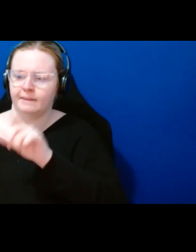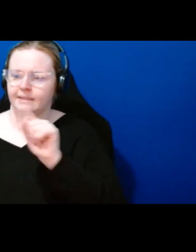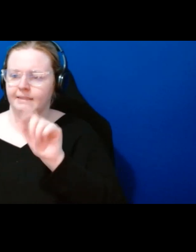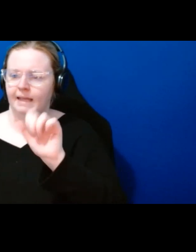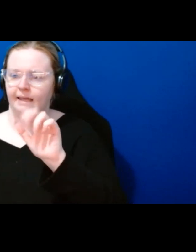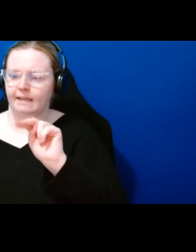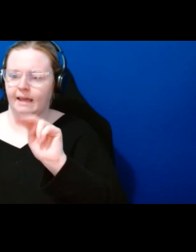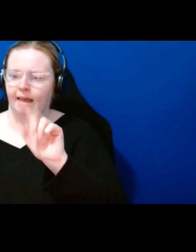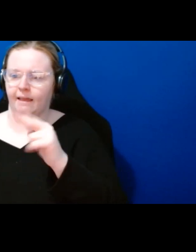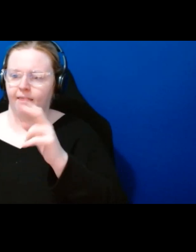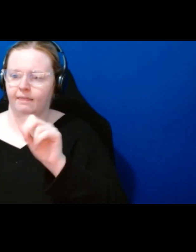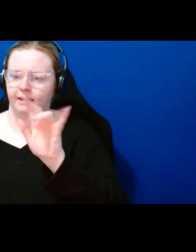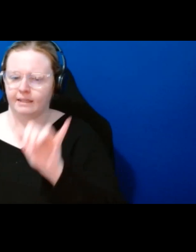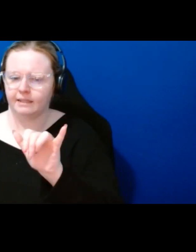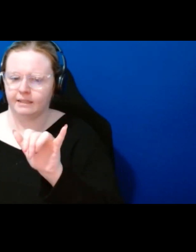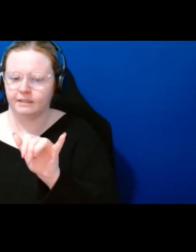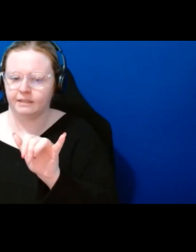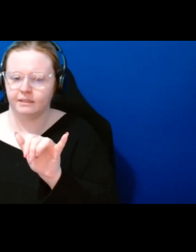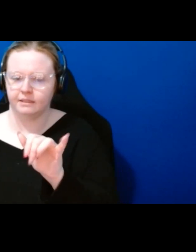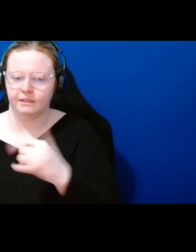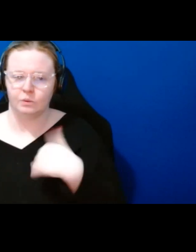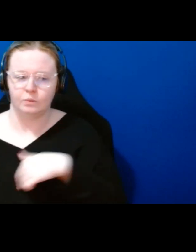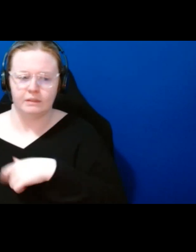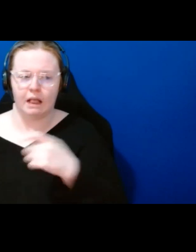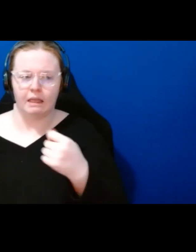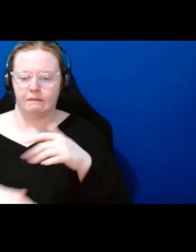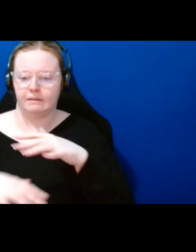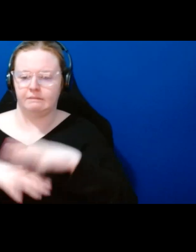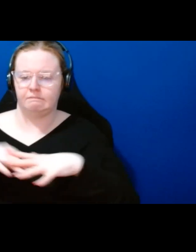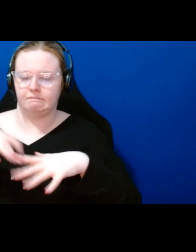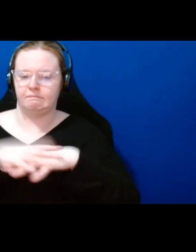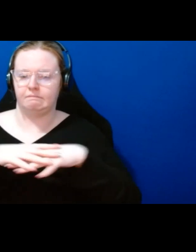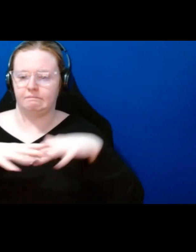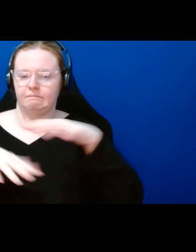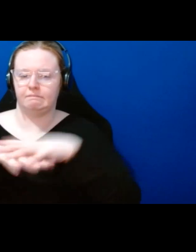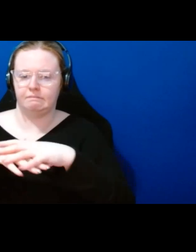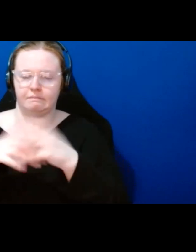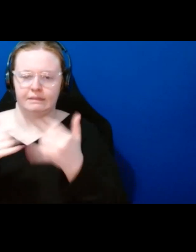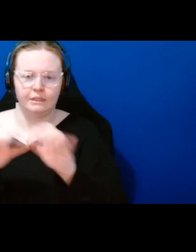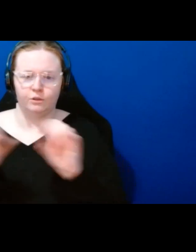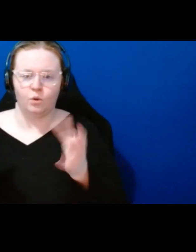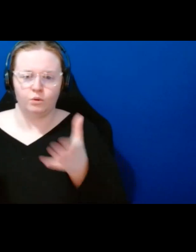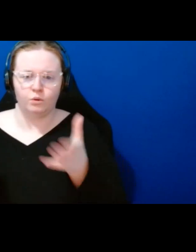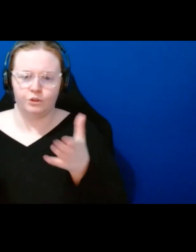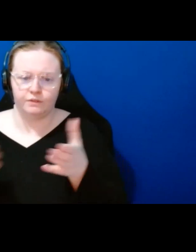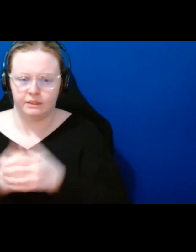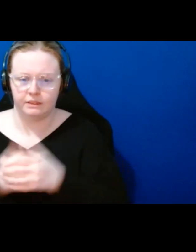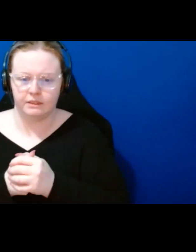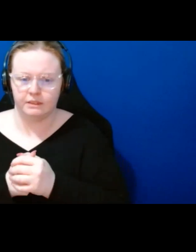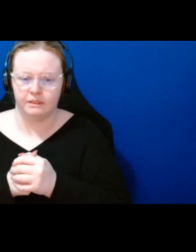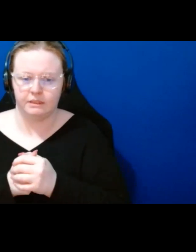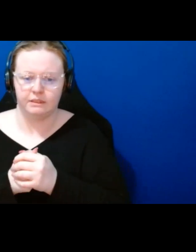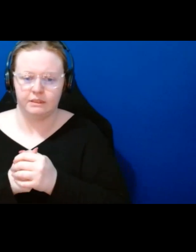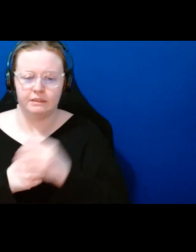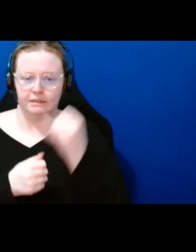because we're kind of overlapping there a little bit in an area where we still don't have services, where those of us who have been helping